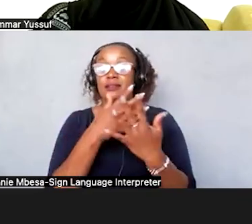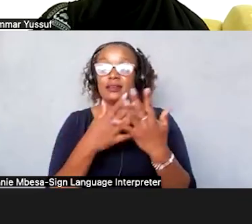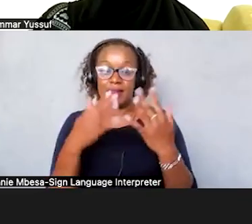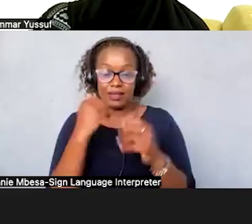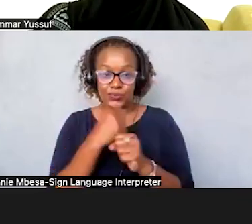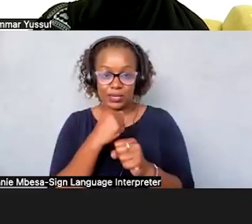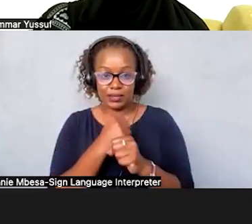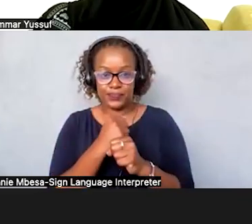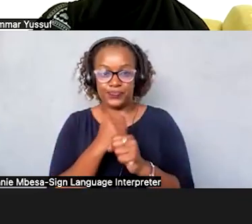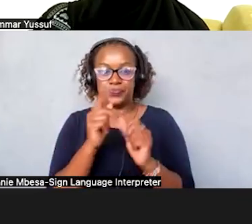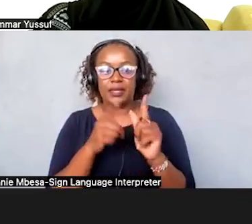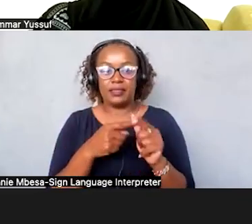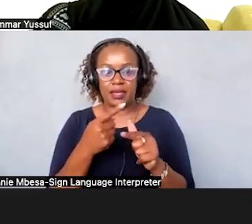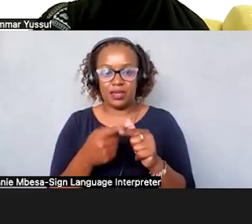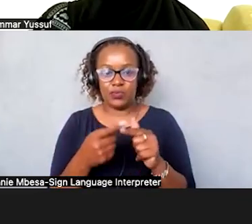we have